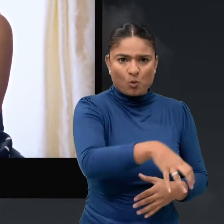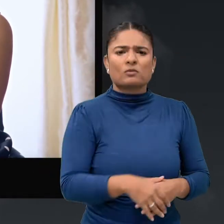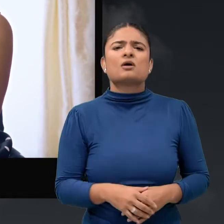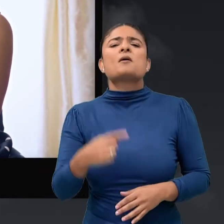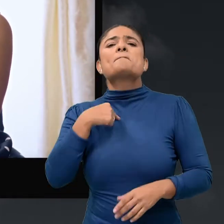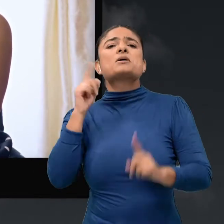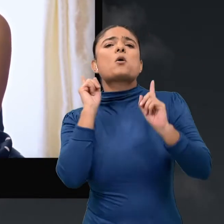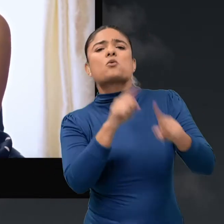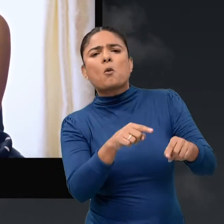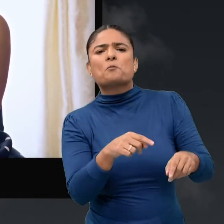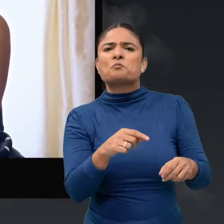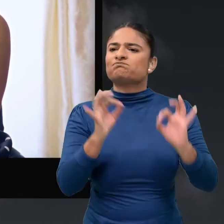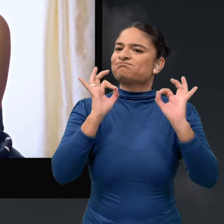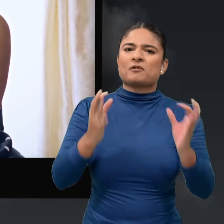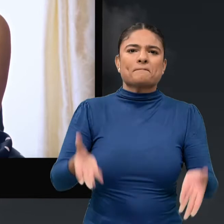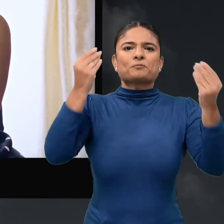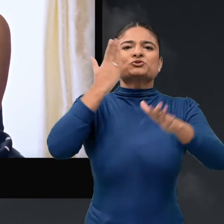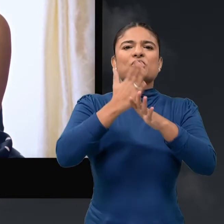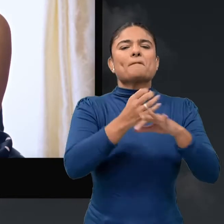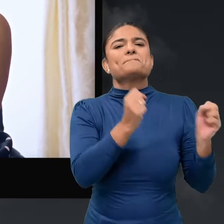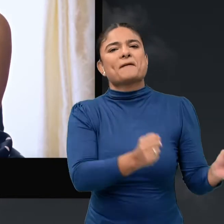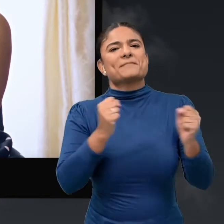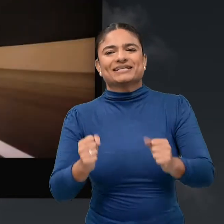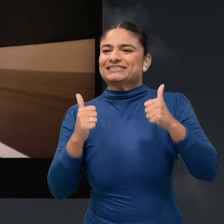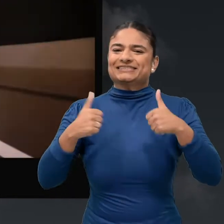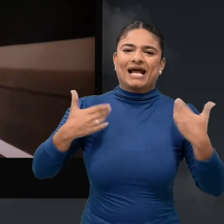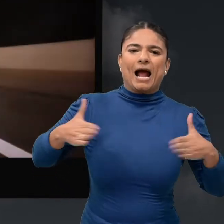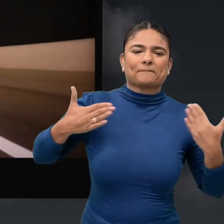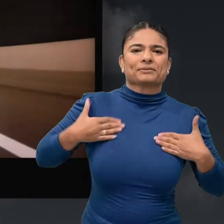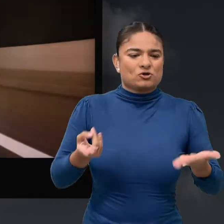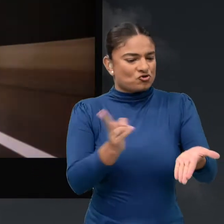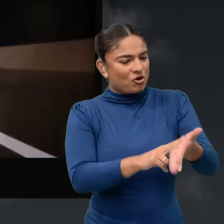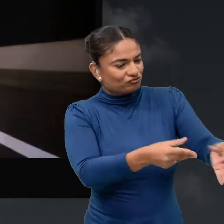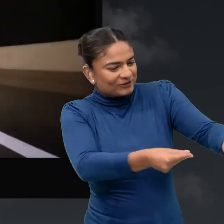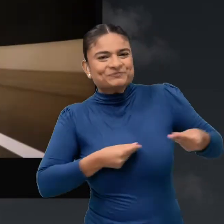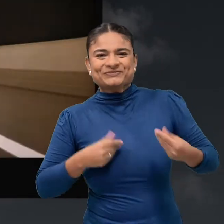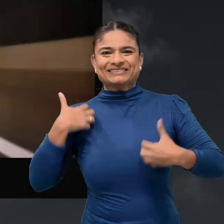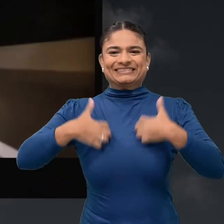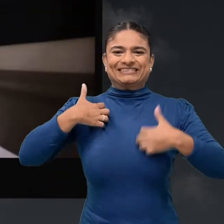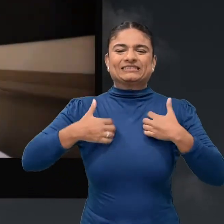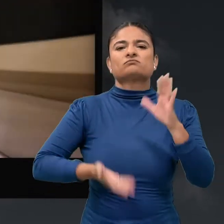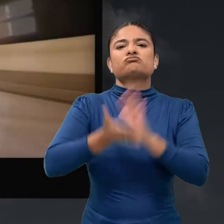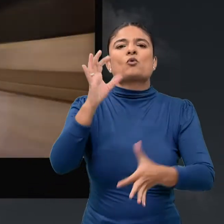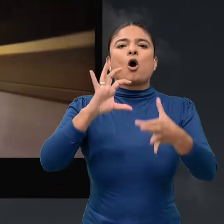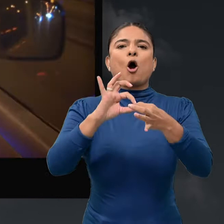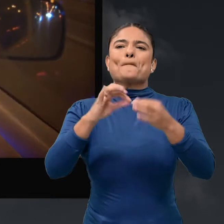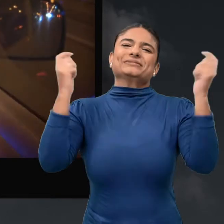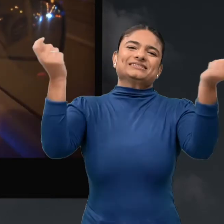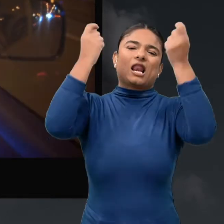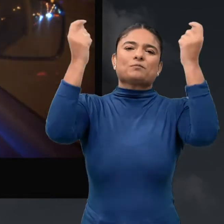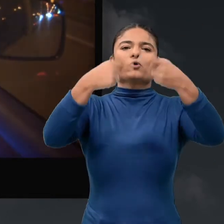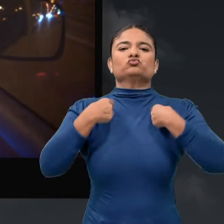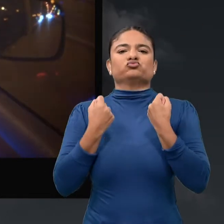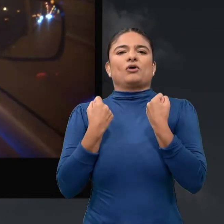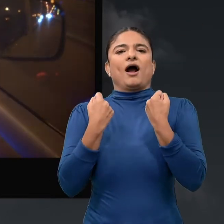Johannesburg. I had just been offered a permanent employment. And just after signing my contract, went